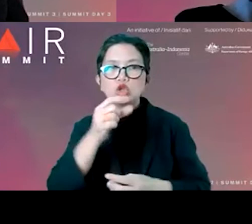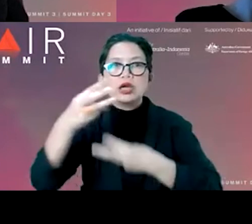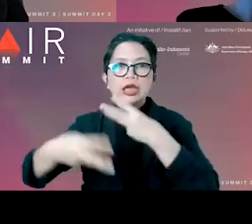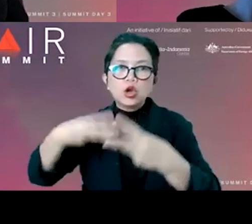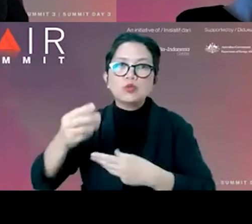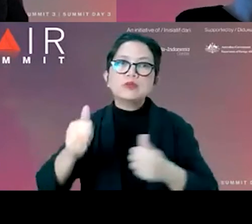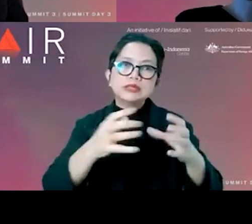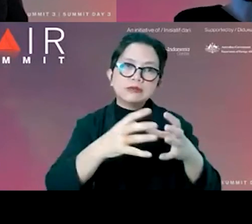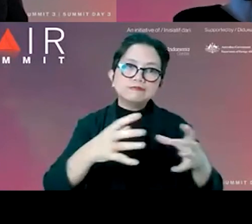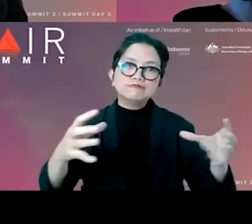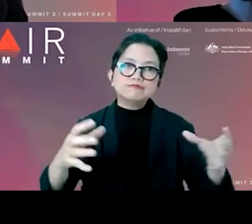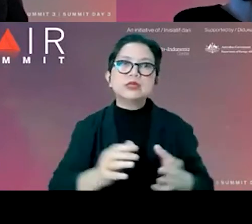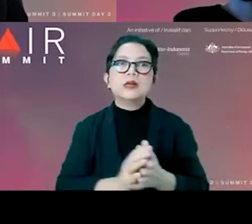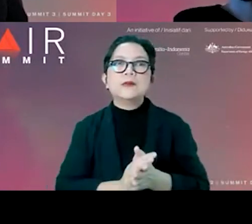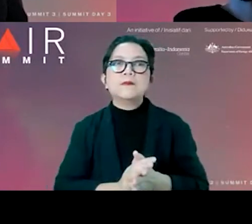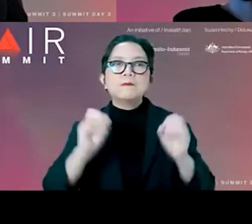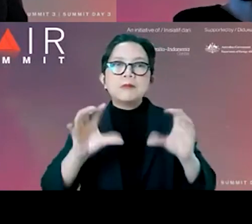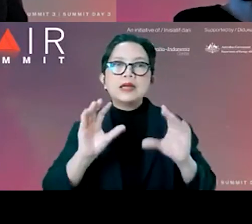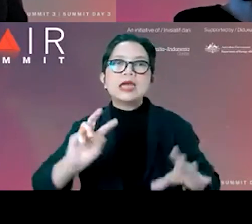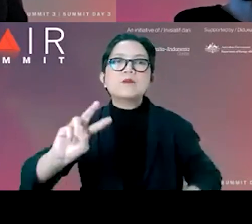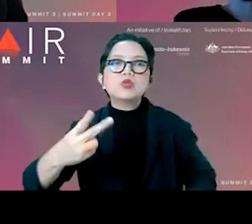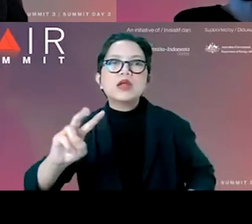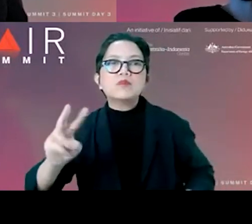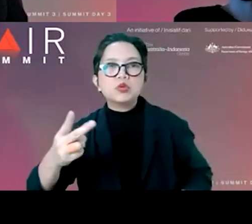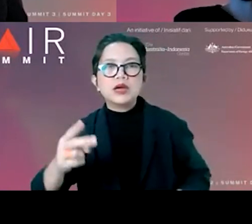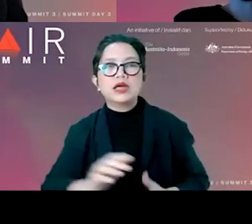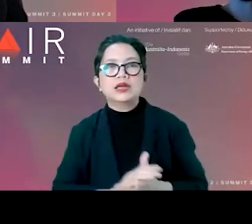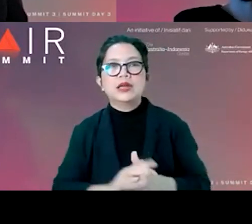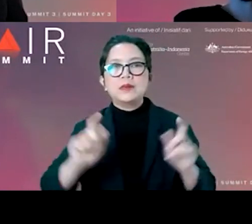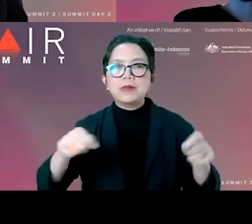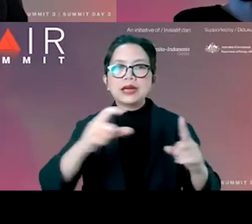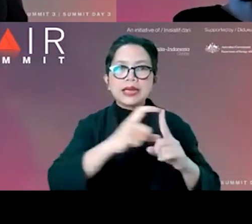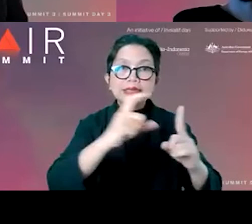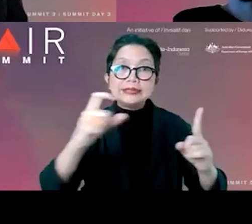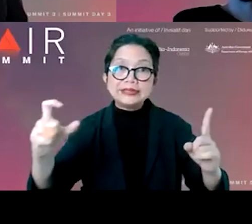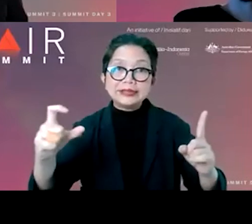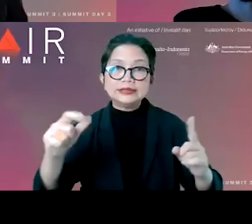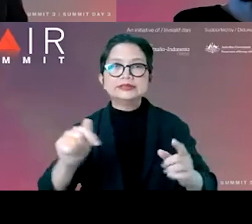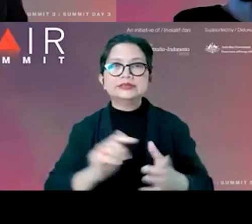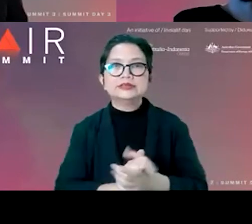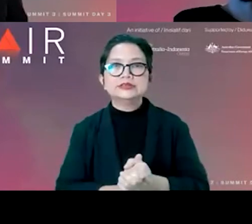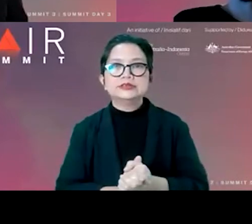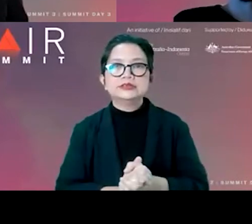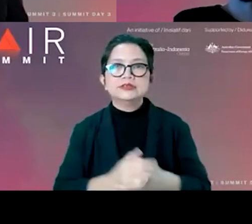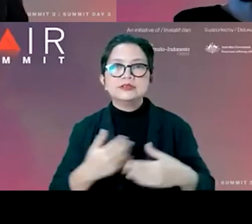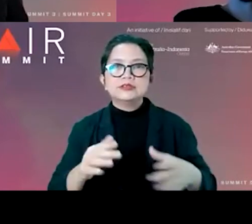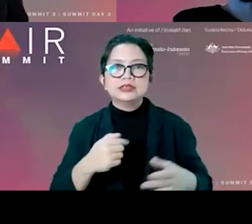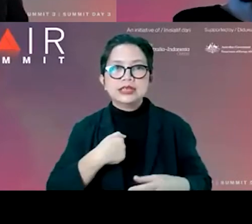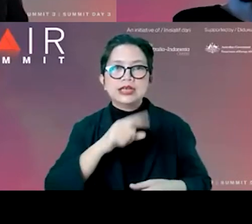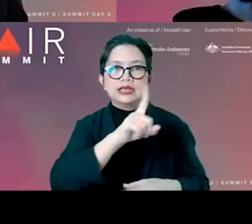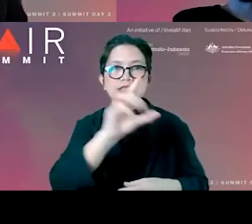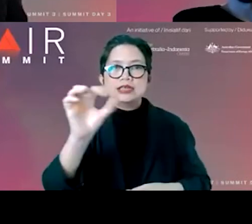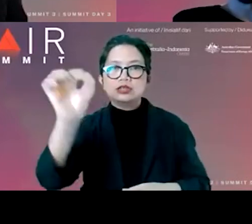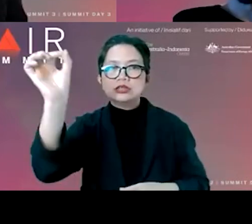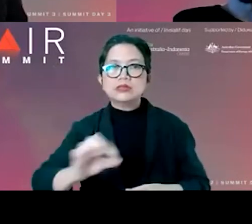more digital, being enabled. Whilst I agree 100% with Ibu Tuti's points about you need to have a